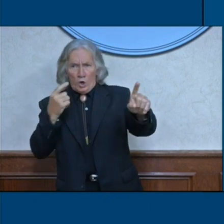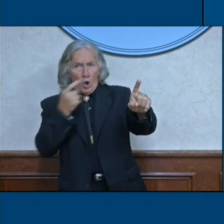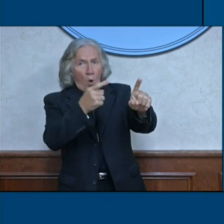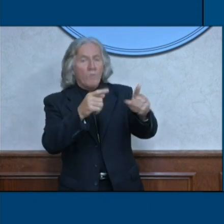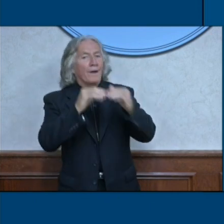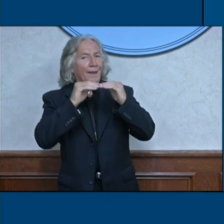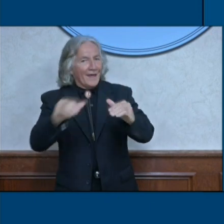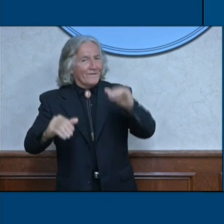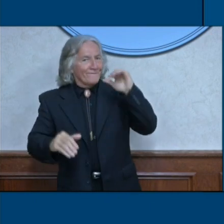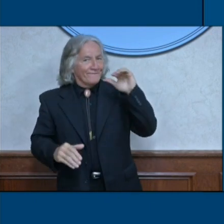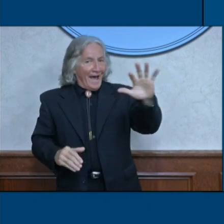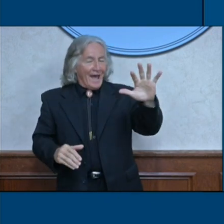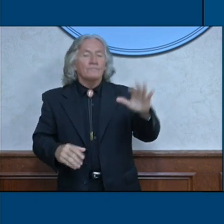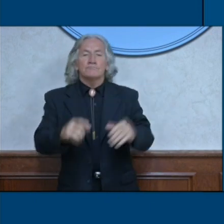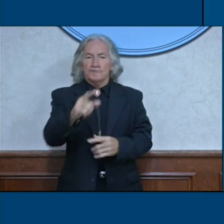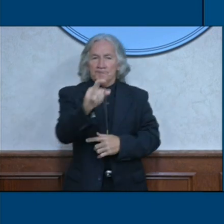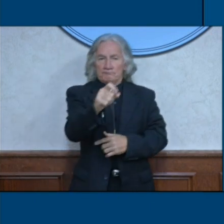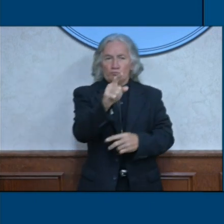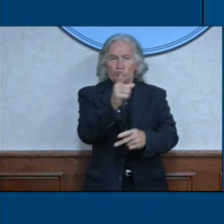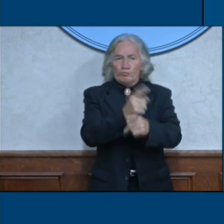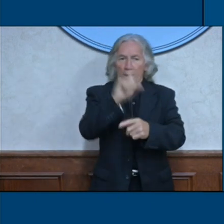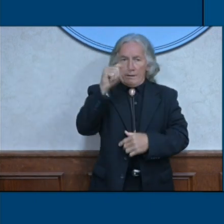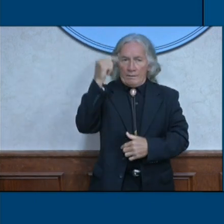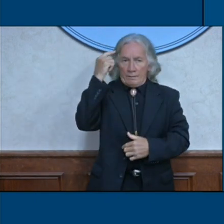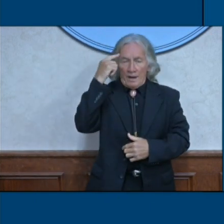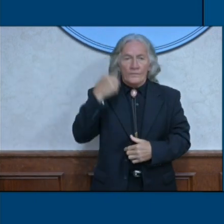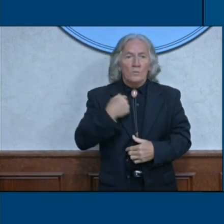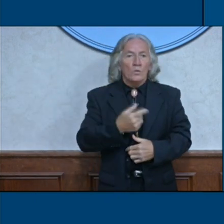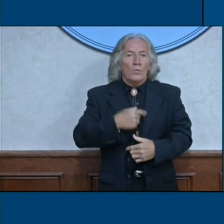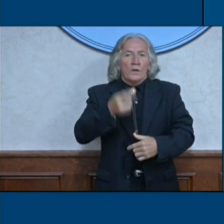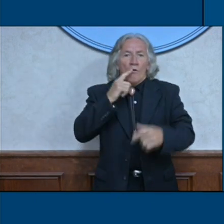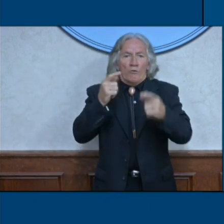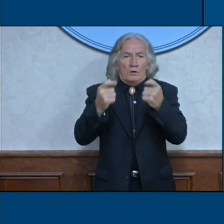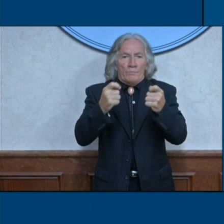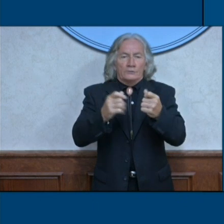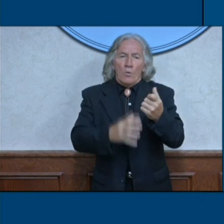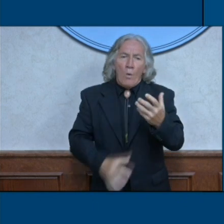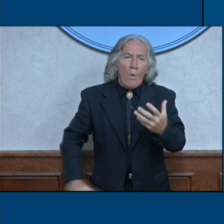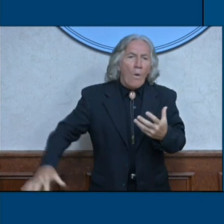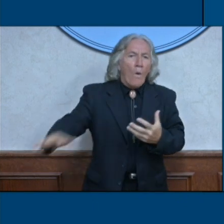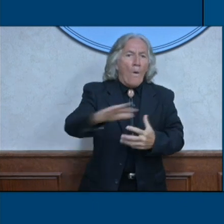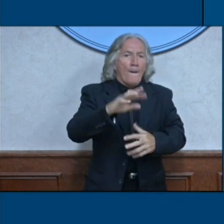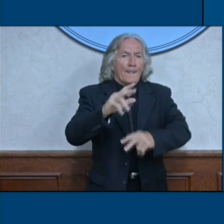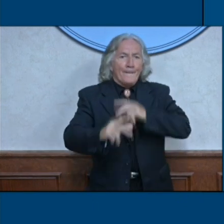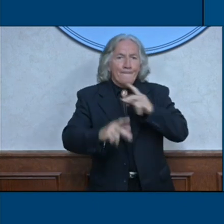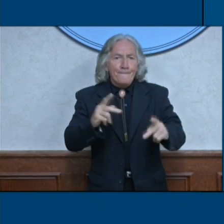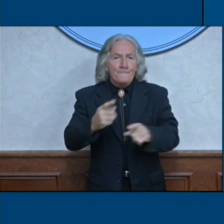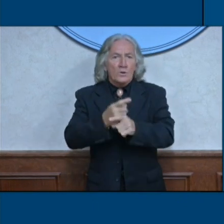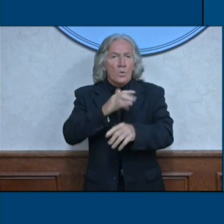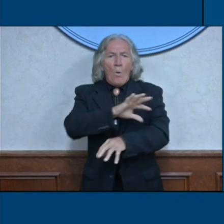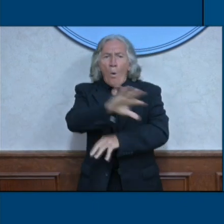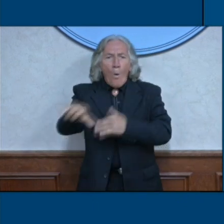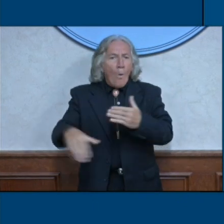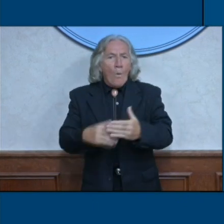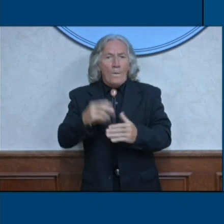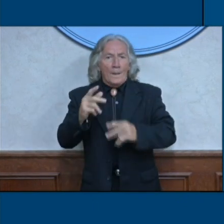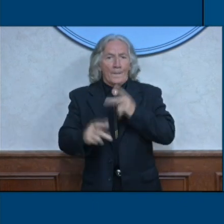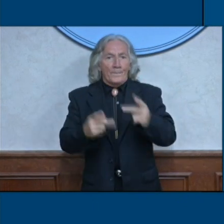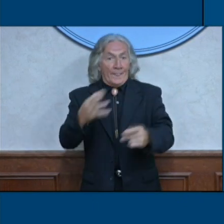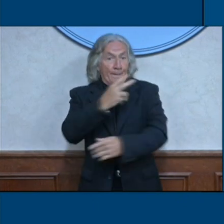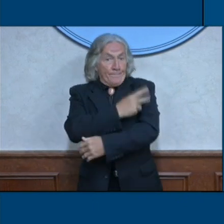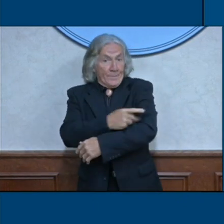level 5 at this stage? We are. We are managing the entire population of the entire needs